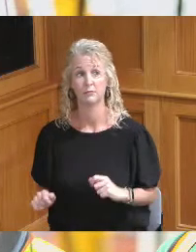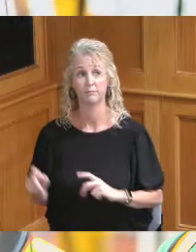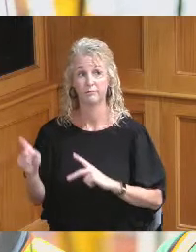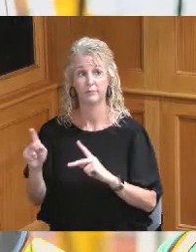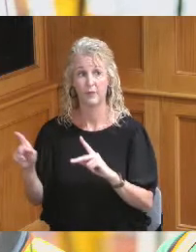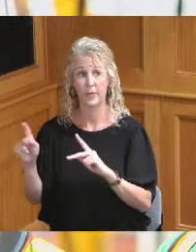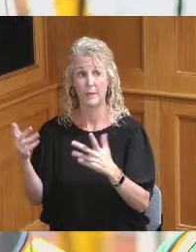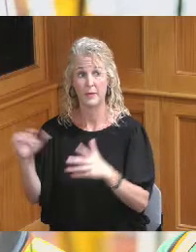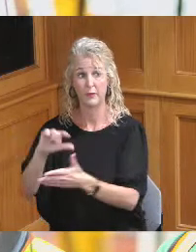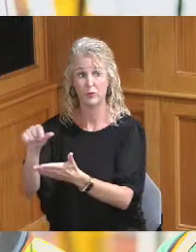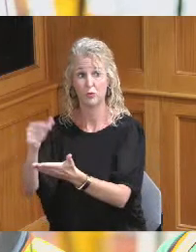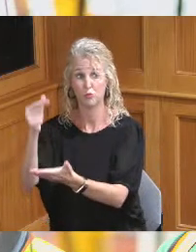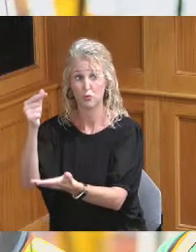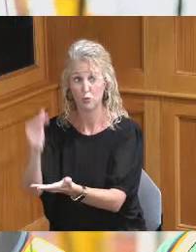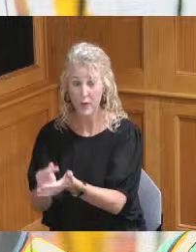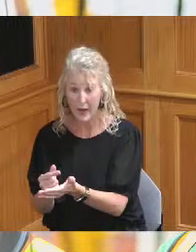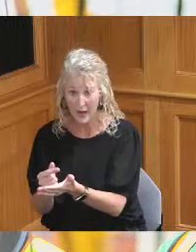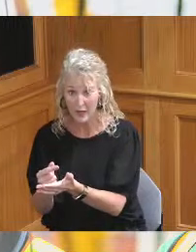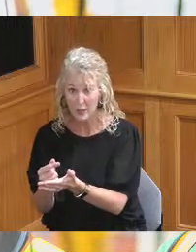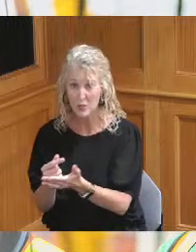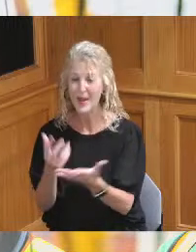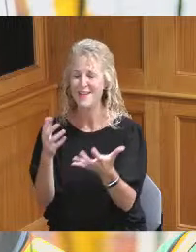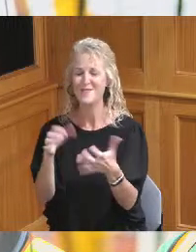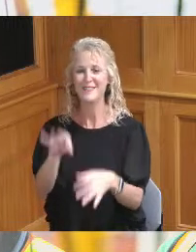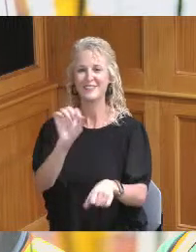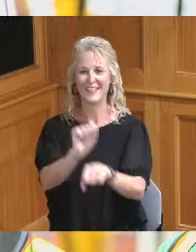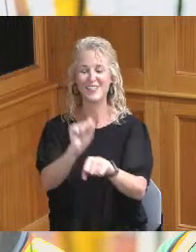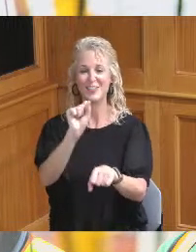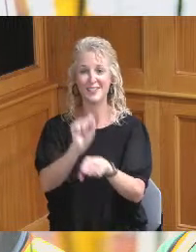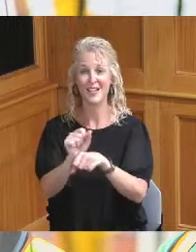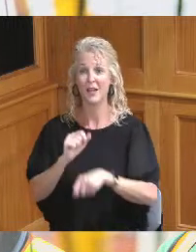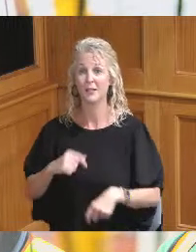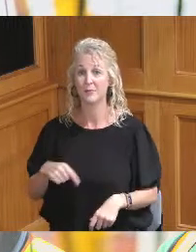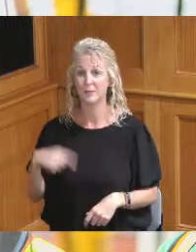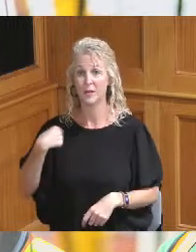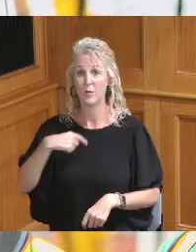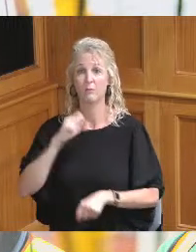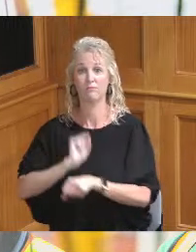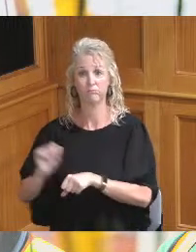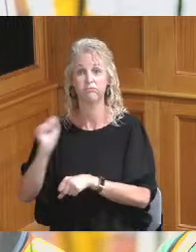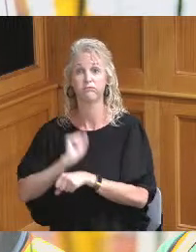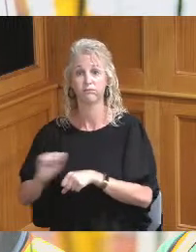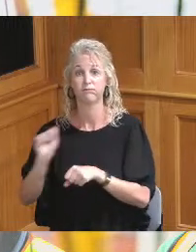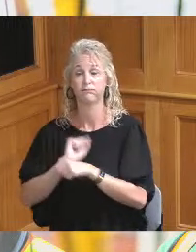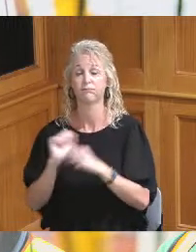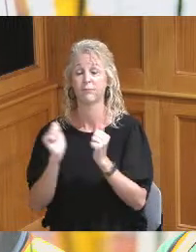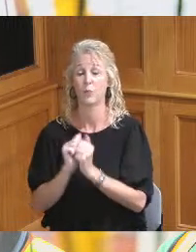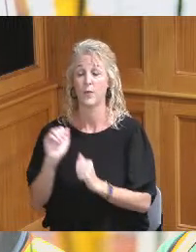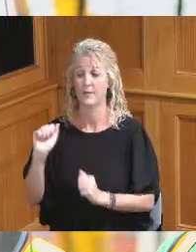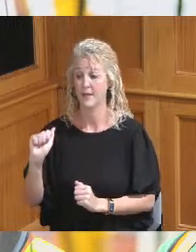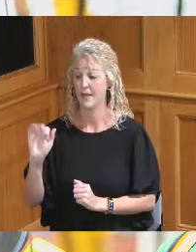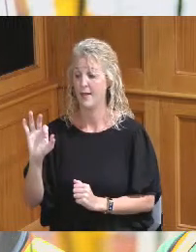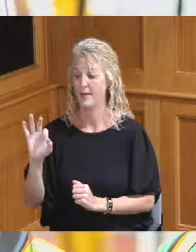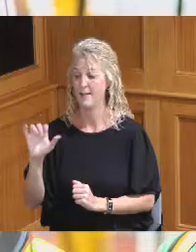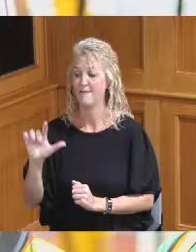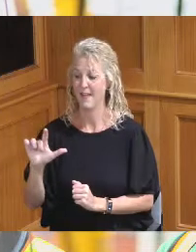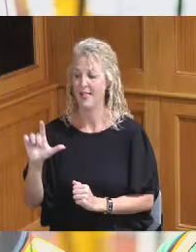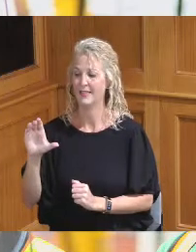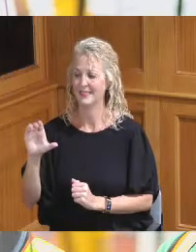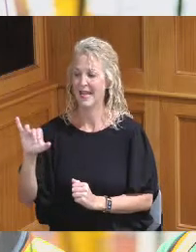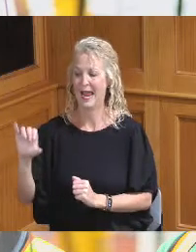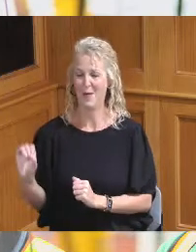the program, the goal is to connect them to employment. We have worked very diligently with the AFL, the CIO to do that, and